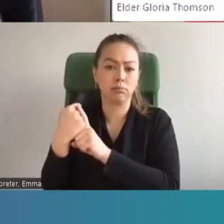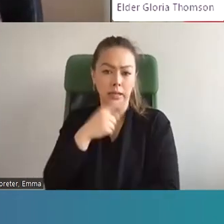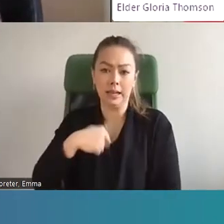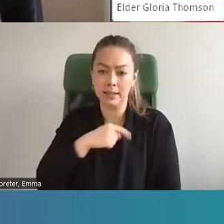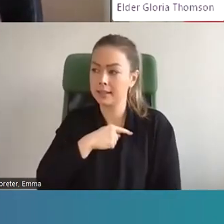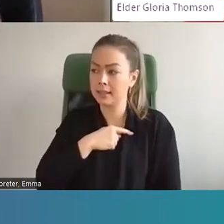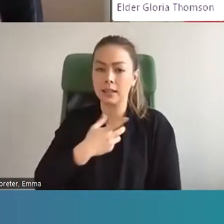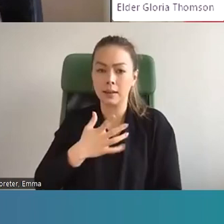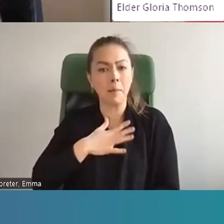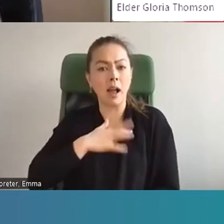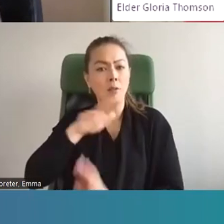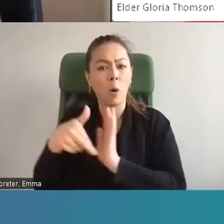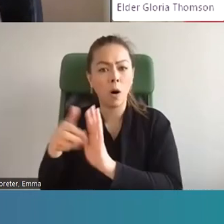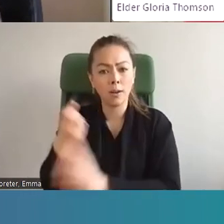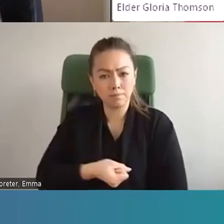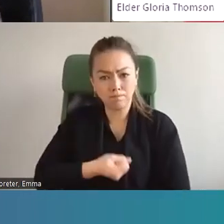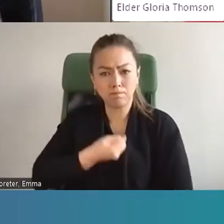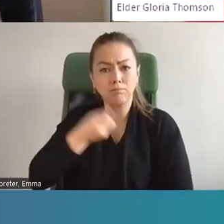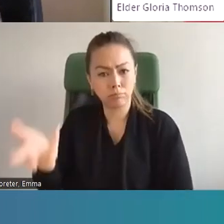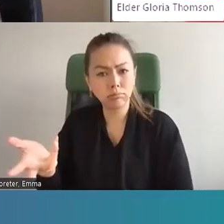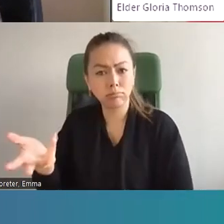And how we can